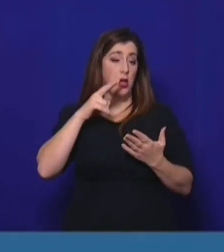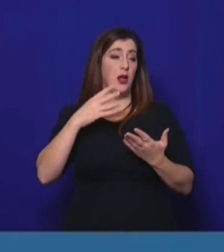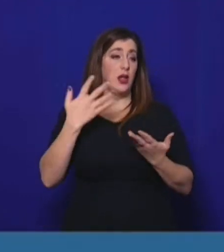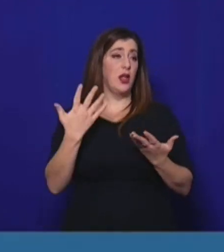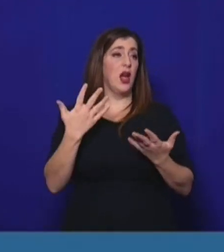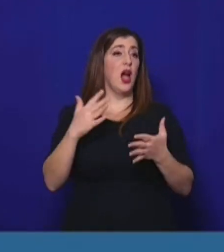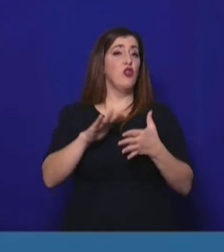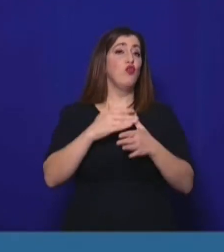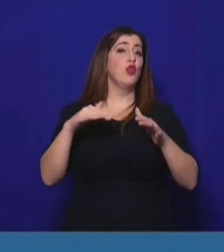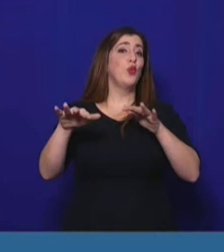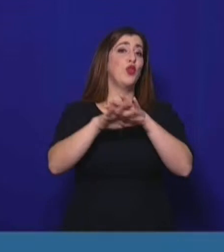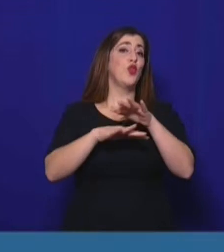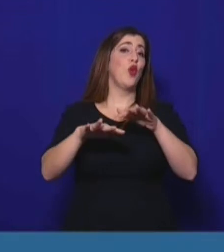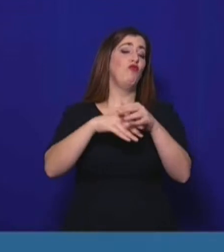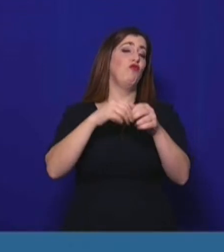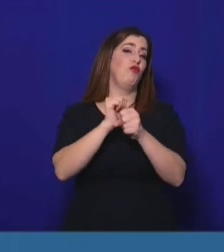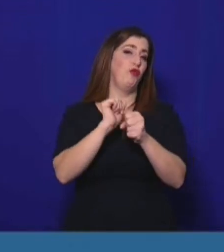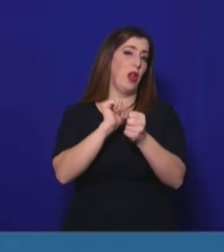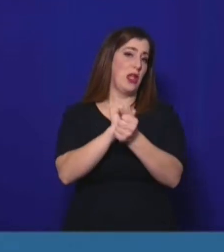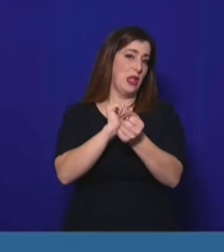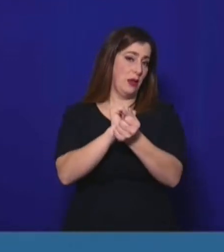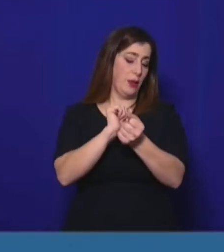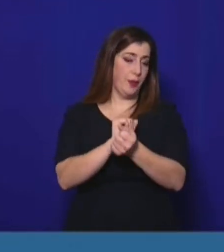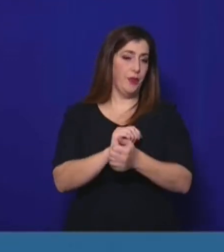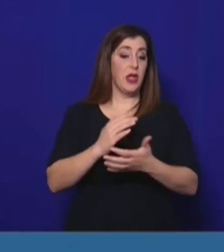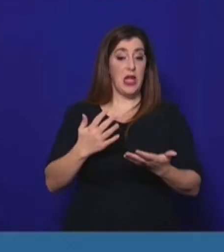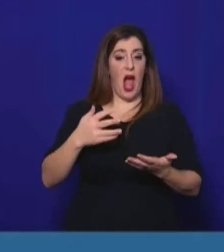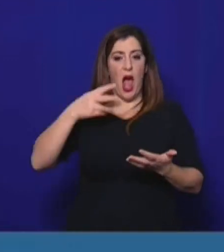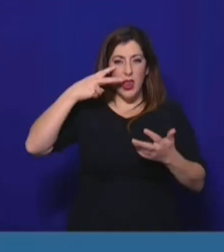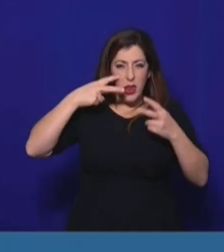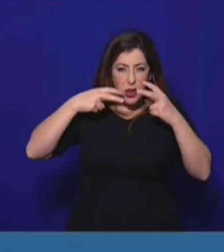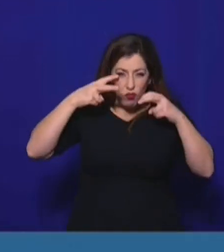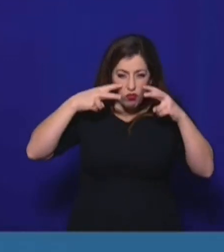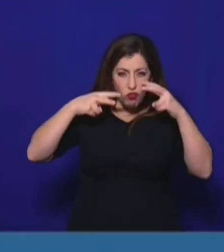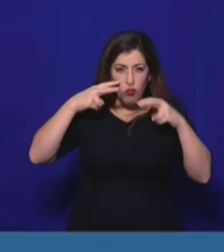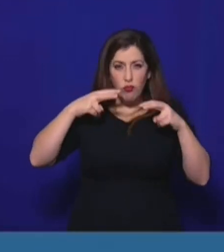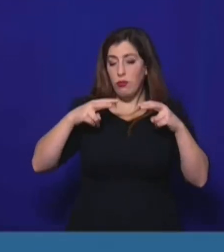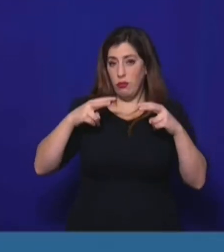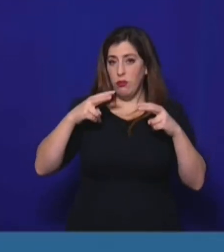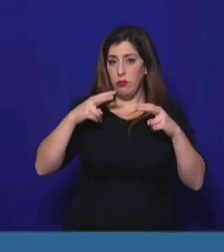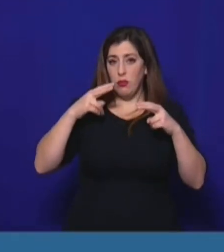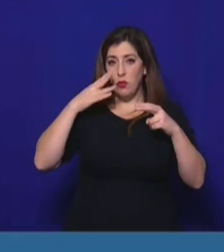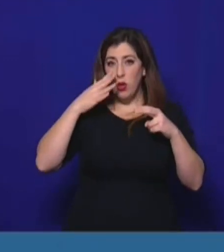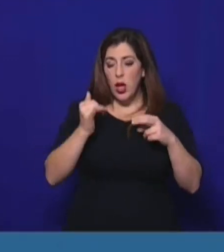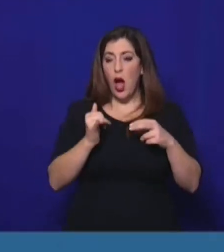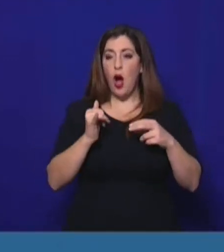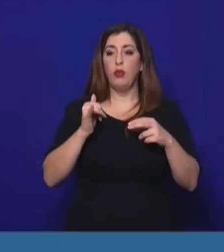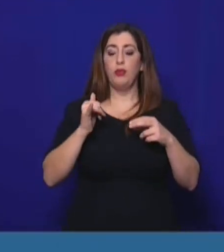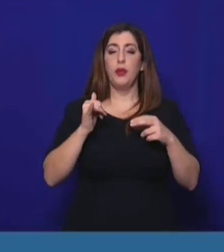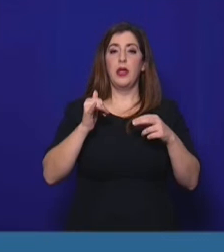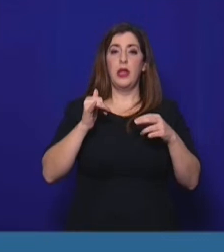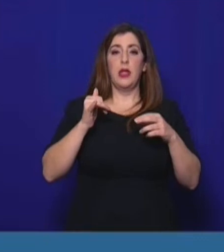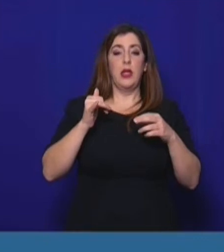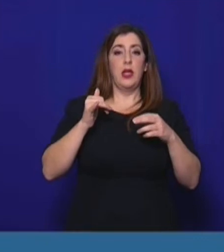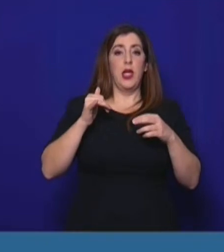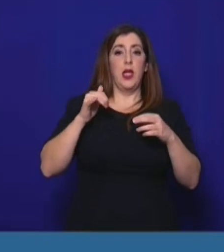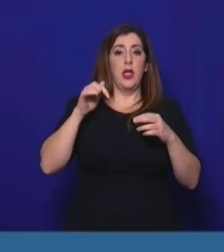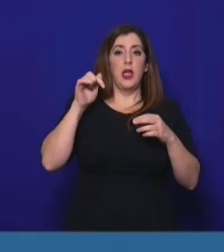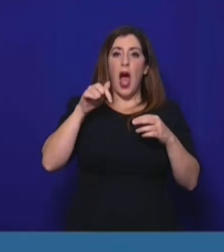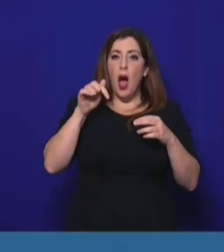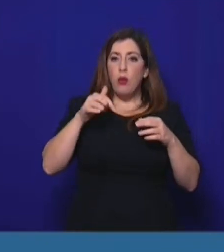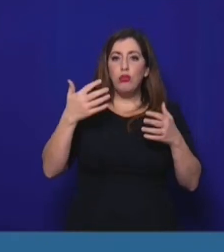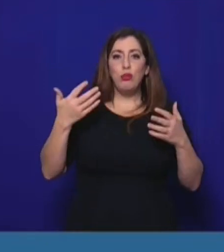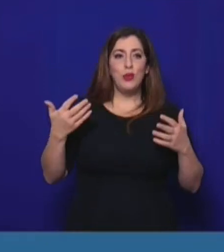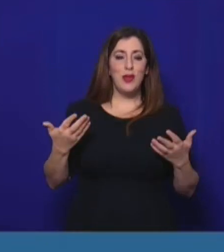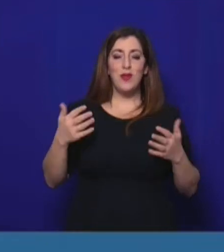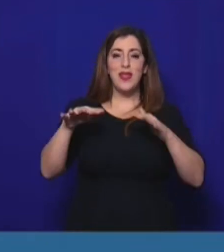bħalissa qegħdin segwu fid-dettall ta' x'ħajjiġri propju minn dawn il-każijiet. Ġifieri bħalma qed inti